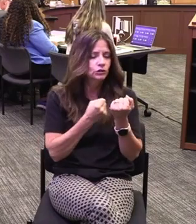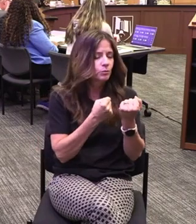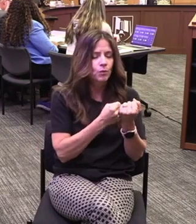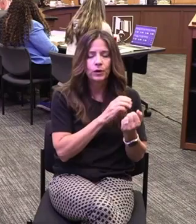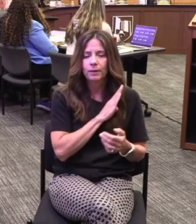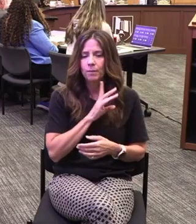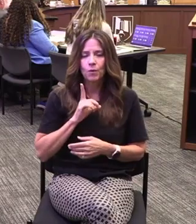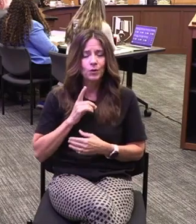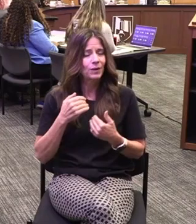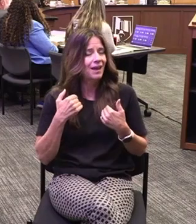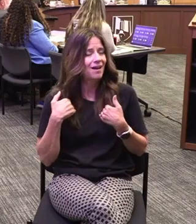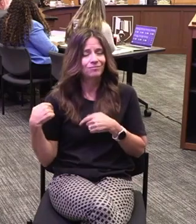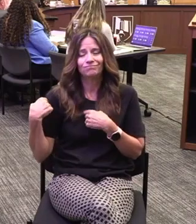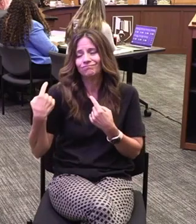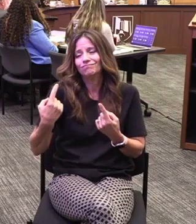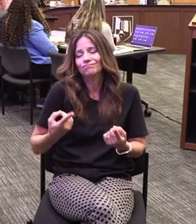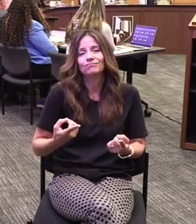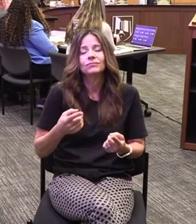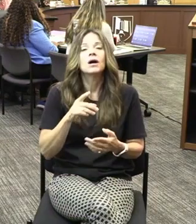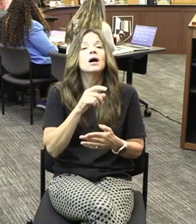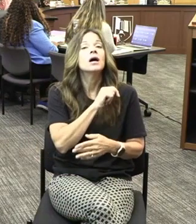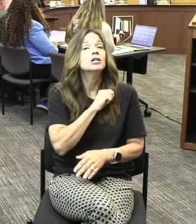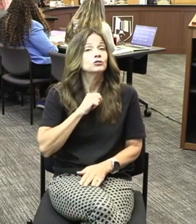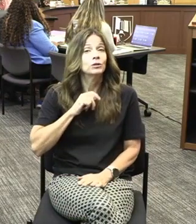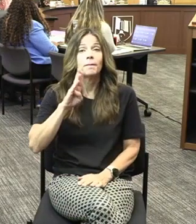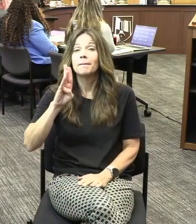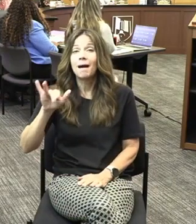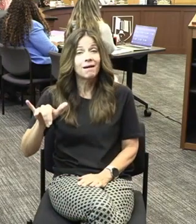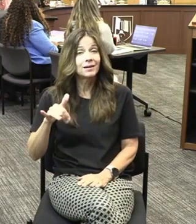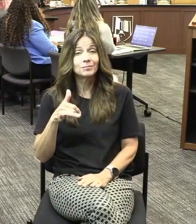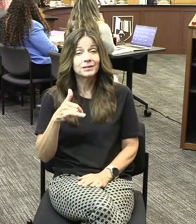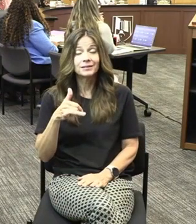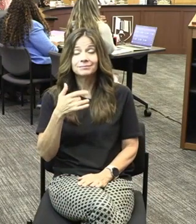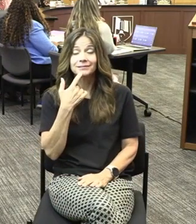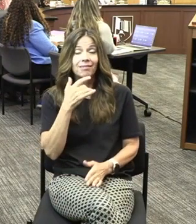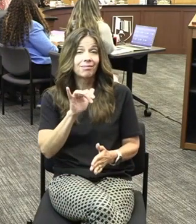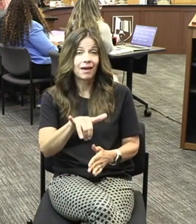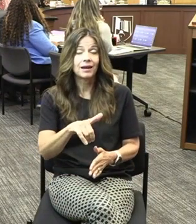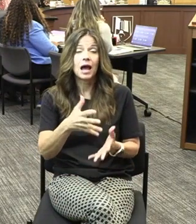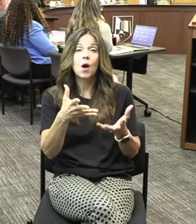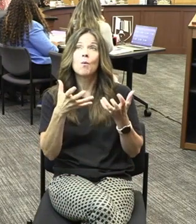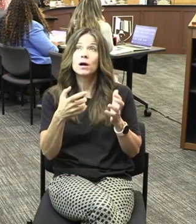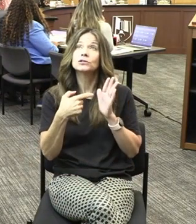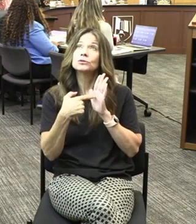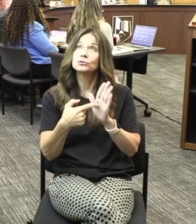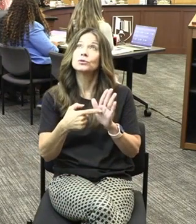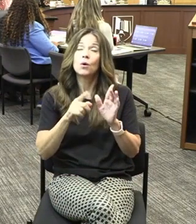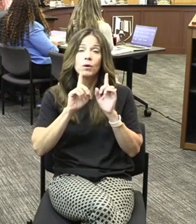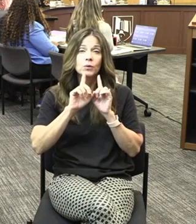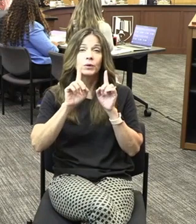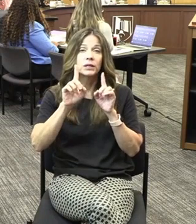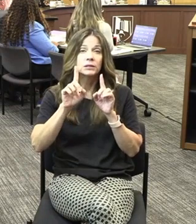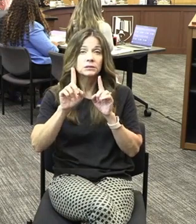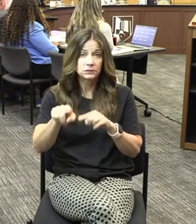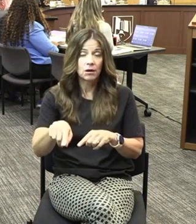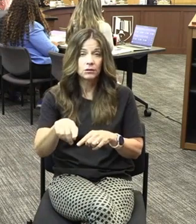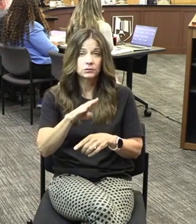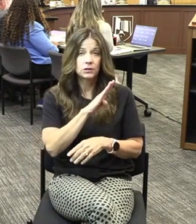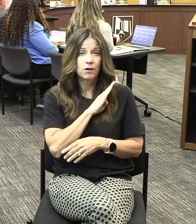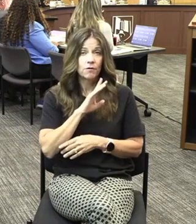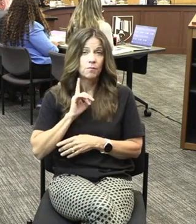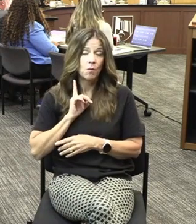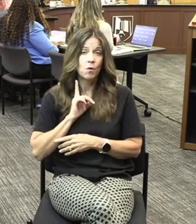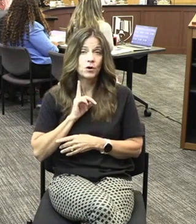been. And Trustee Bottomley called us out on it. So I want to show you what the results of board behavior can be